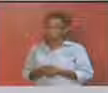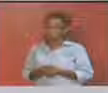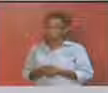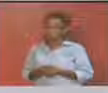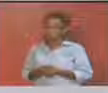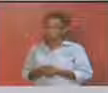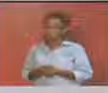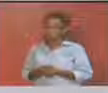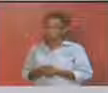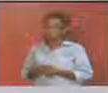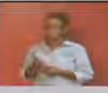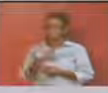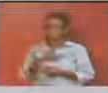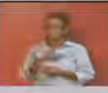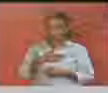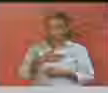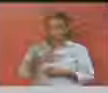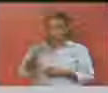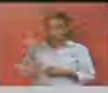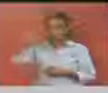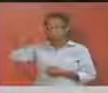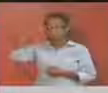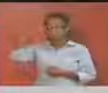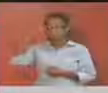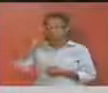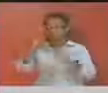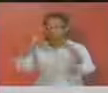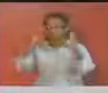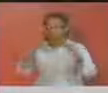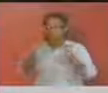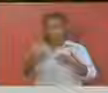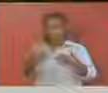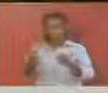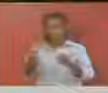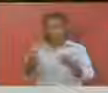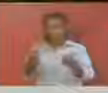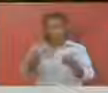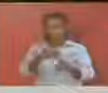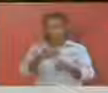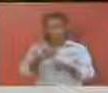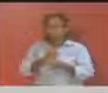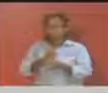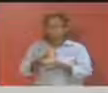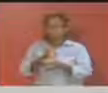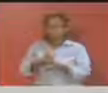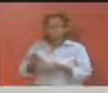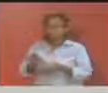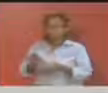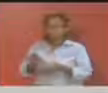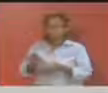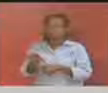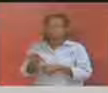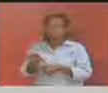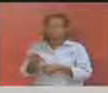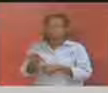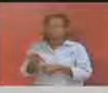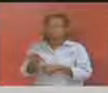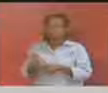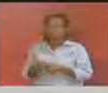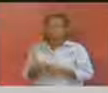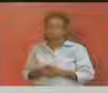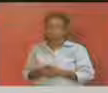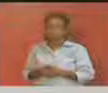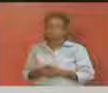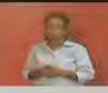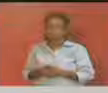my position as Minister of Health, I will be advising when decisions have to be made that the quarantine period